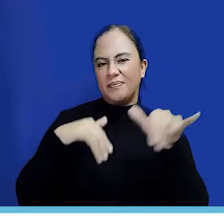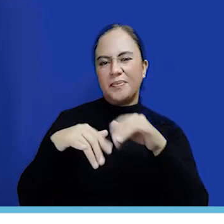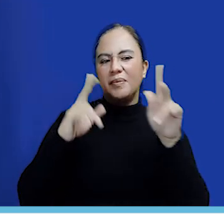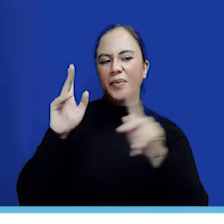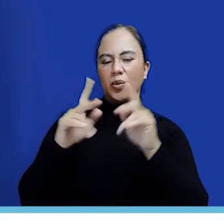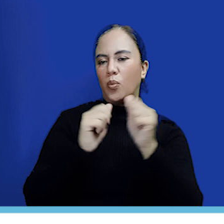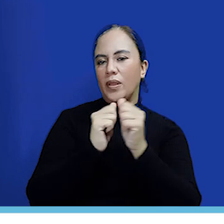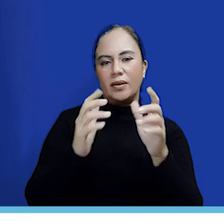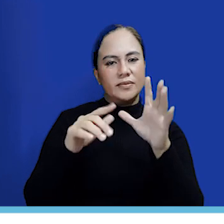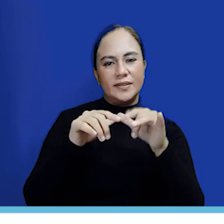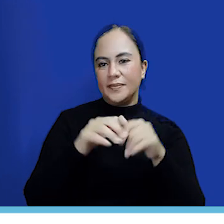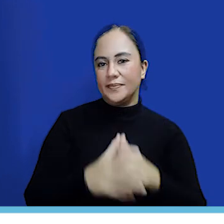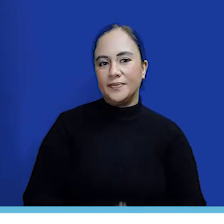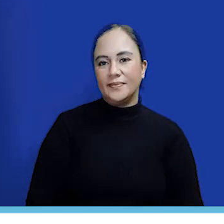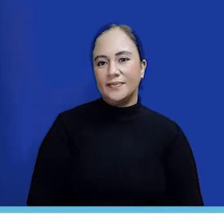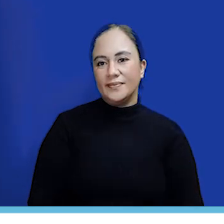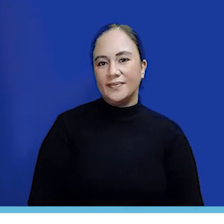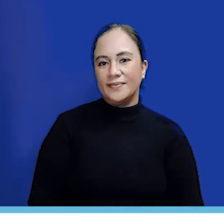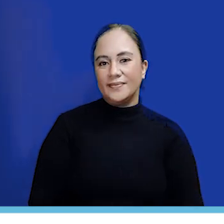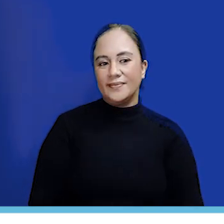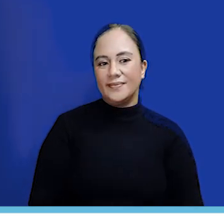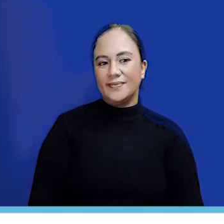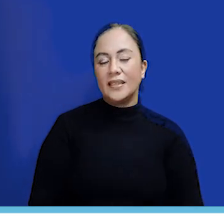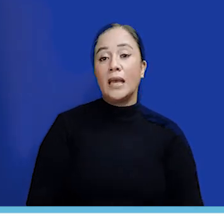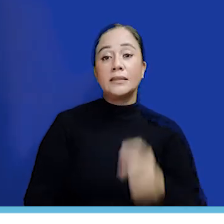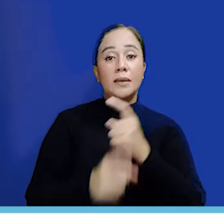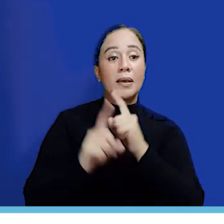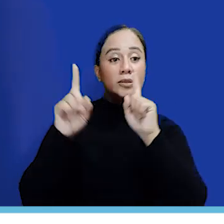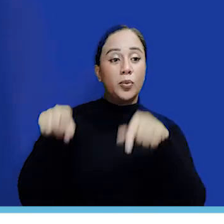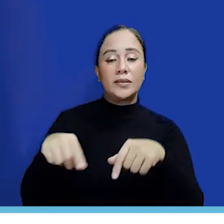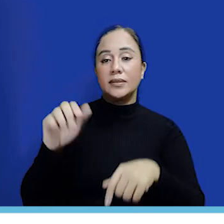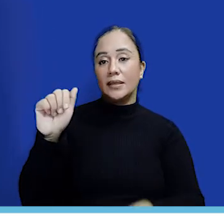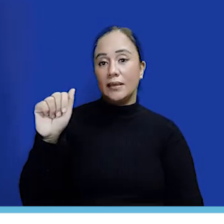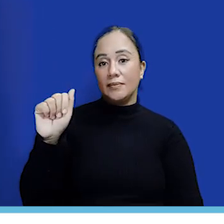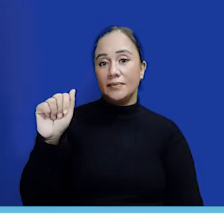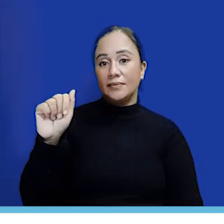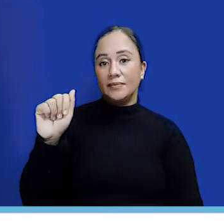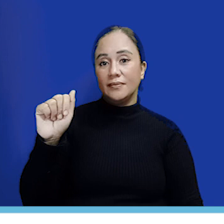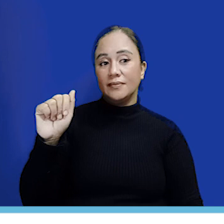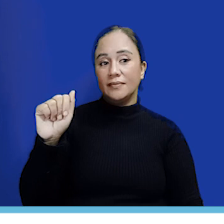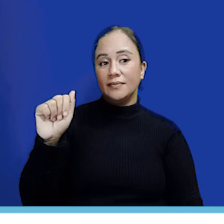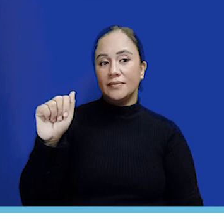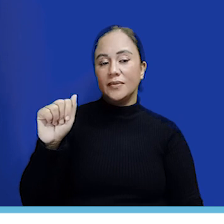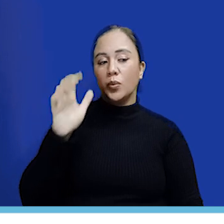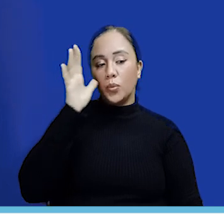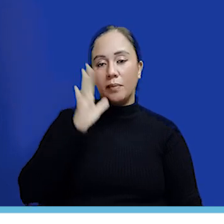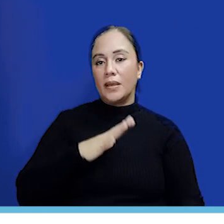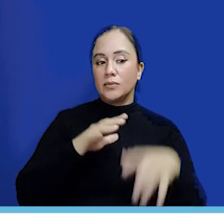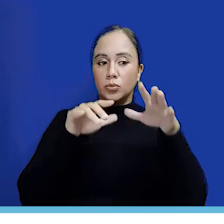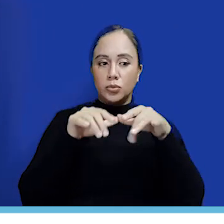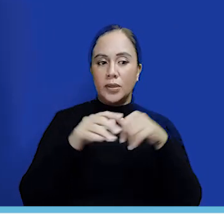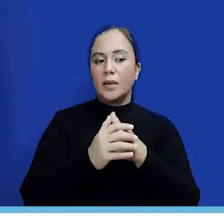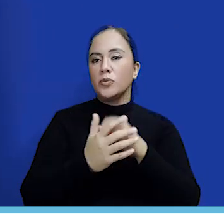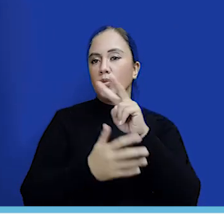Just the same with people without disabilities. The correct answer is letter A.